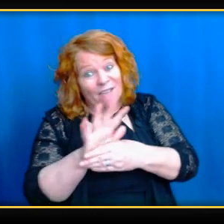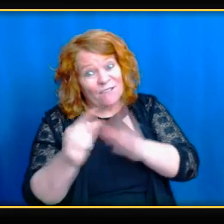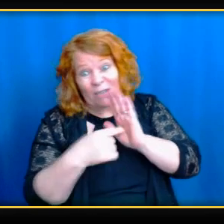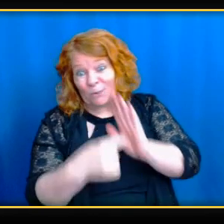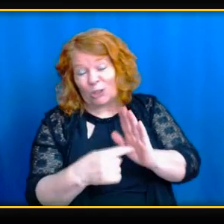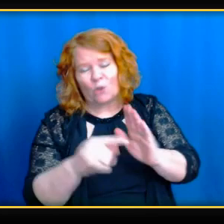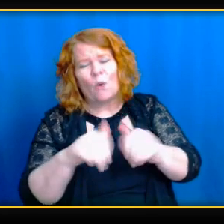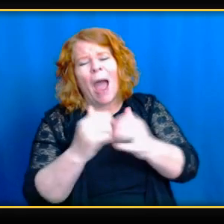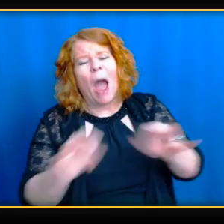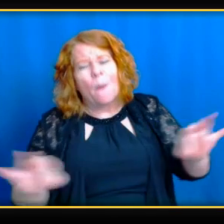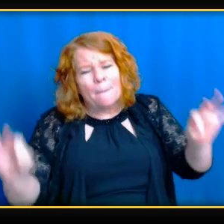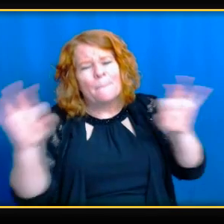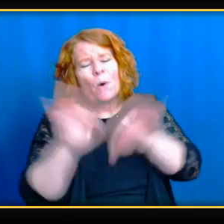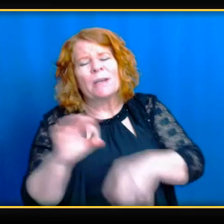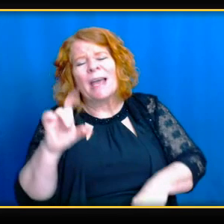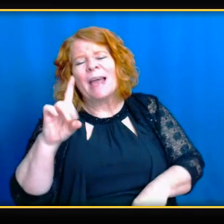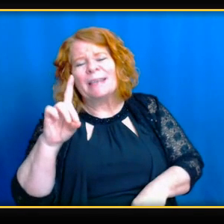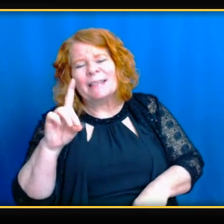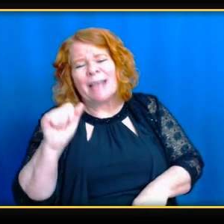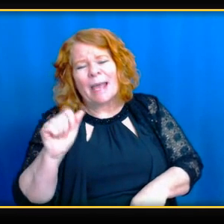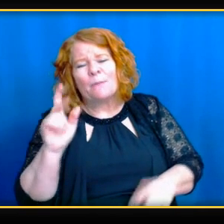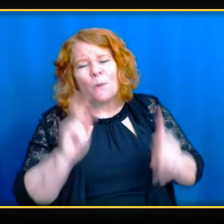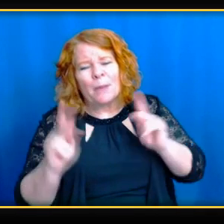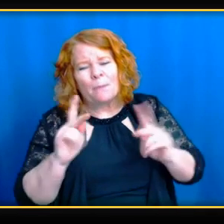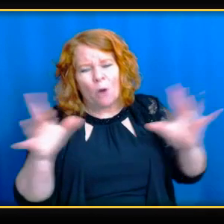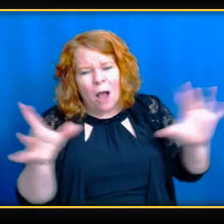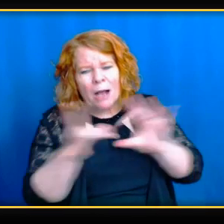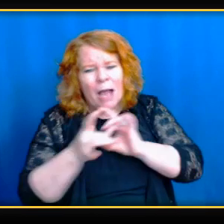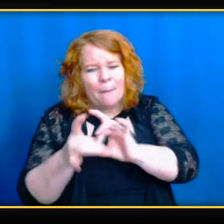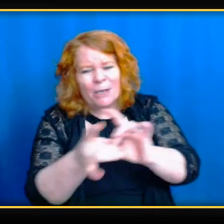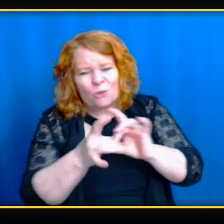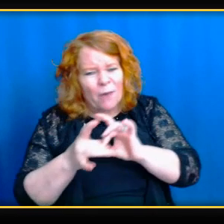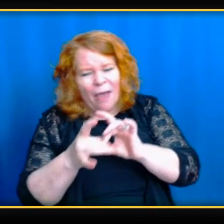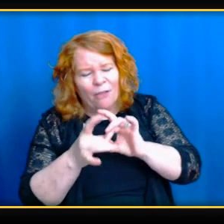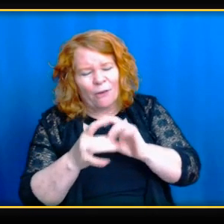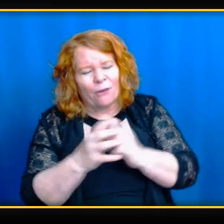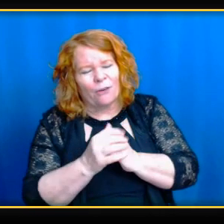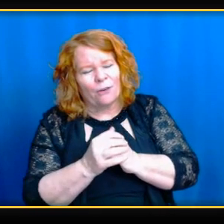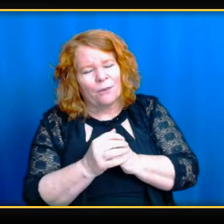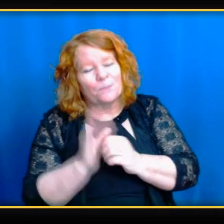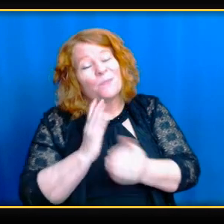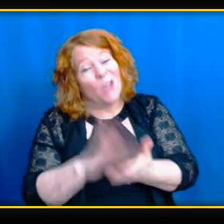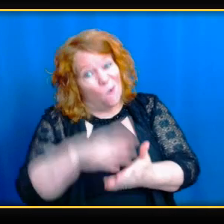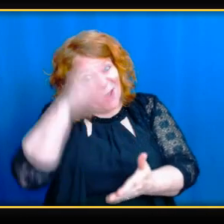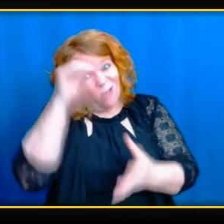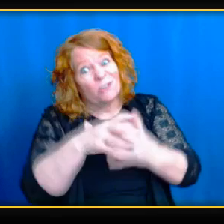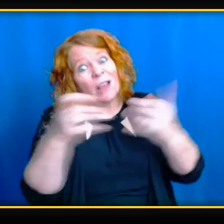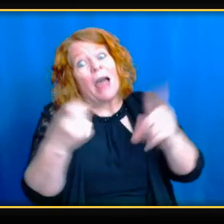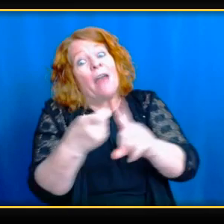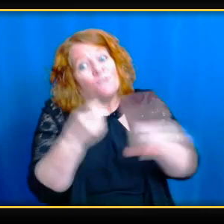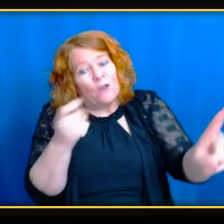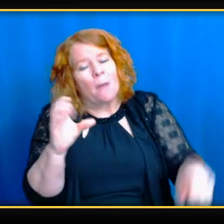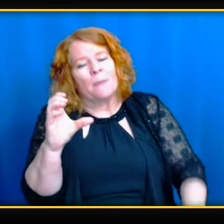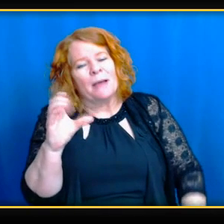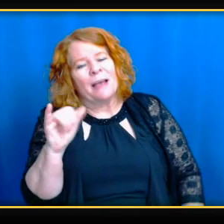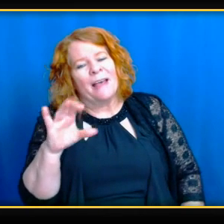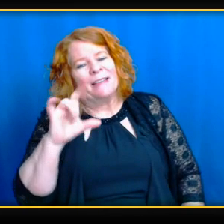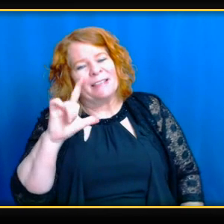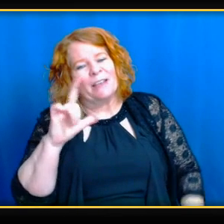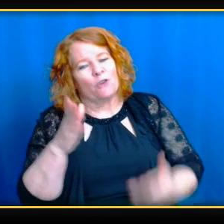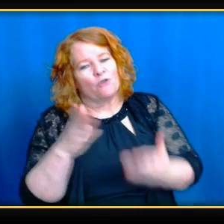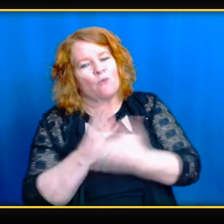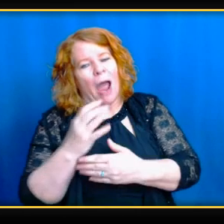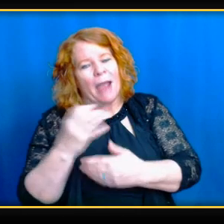disabled individuals coming together. And we were learning a lot from the civil rights movement. And we were learning from the civil